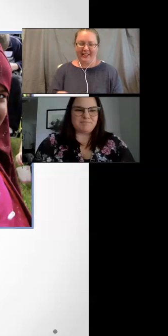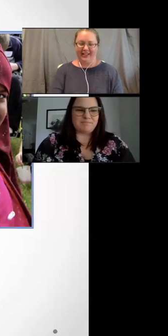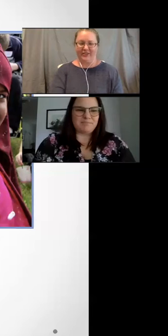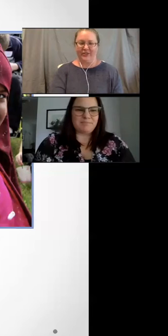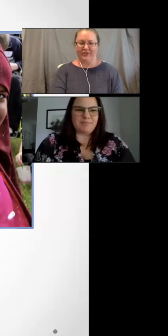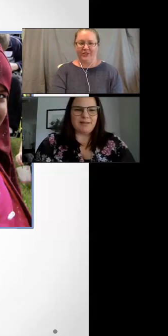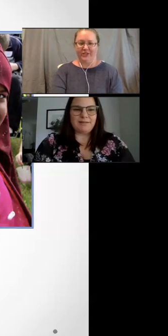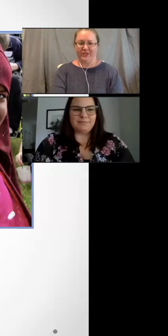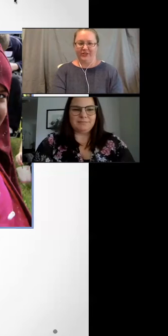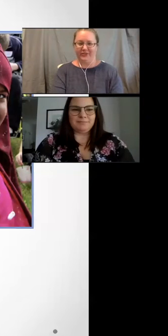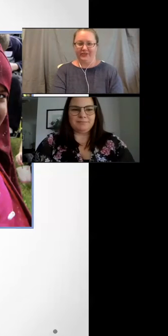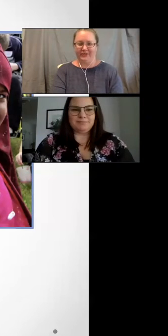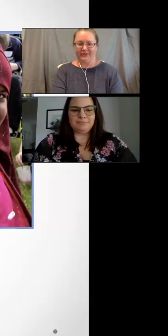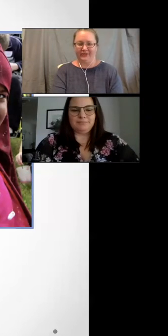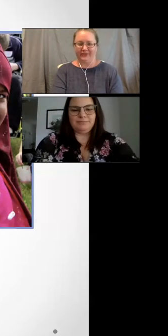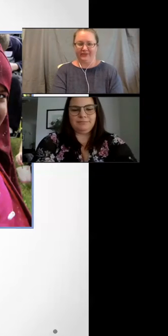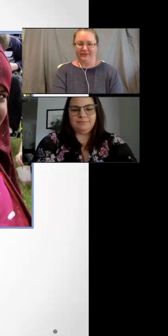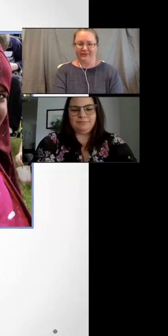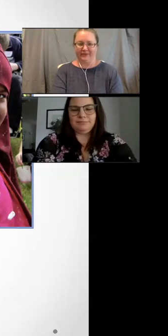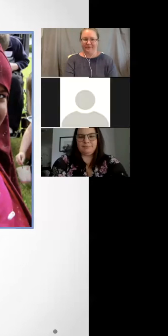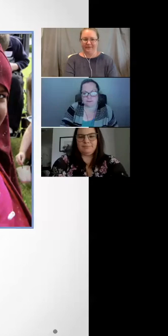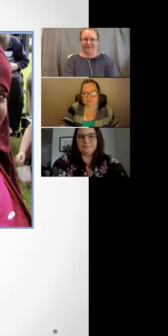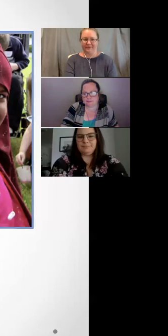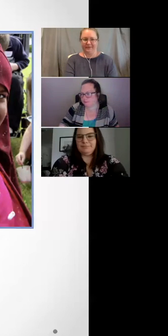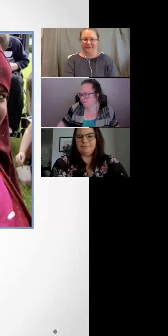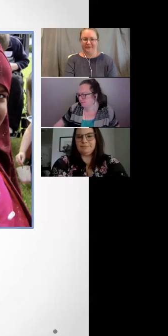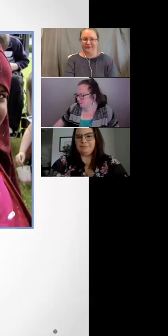Elena, can I turn it over to you?